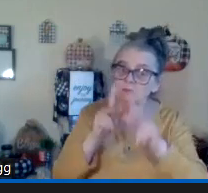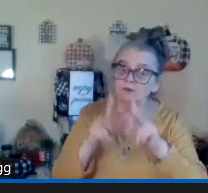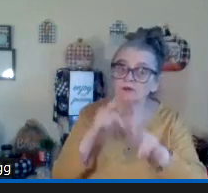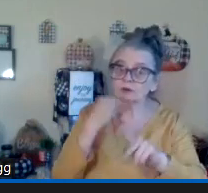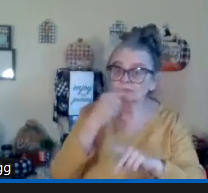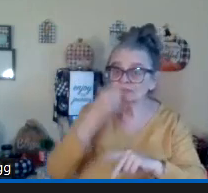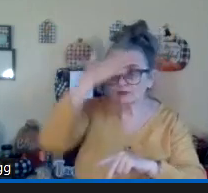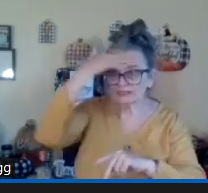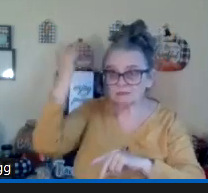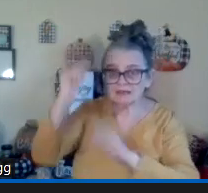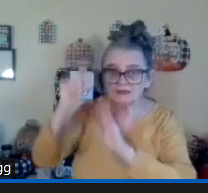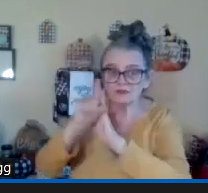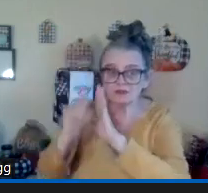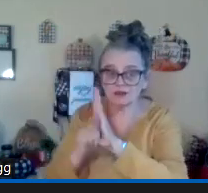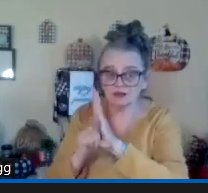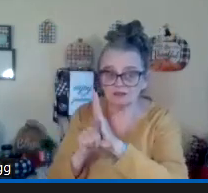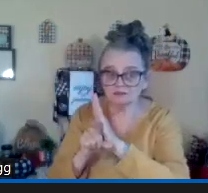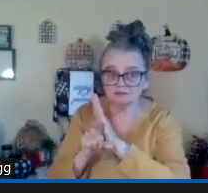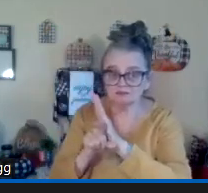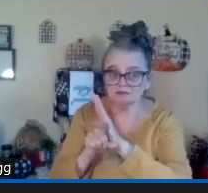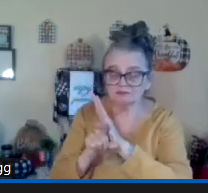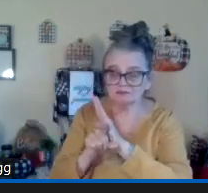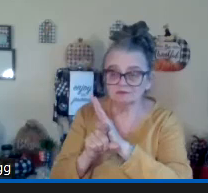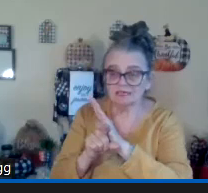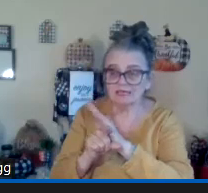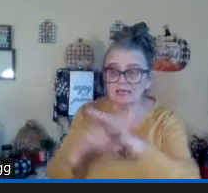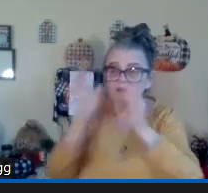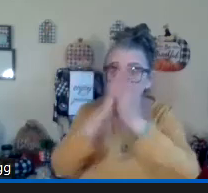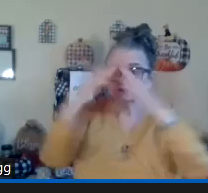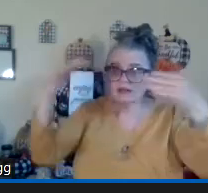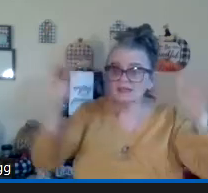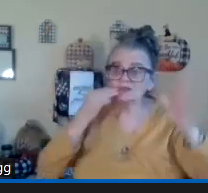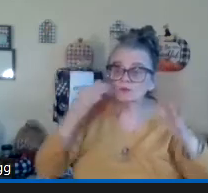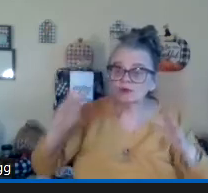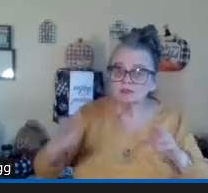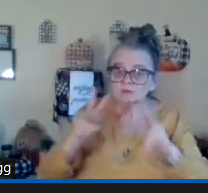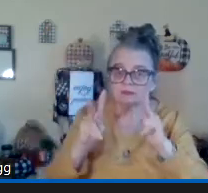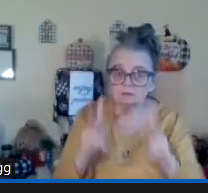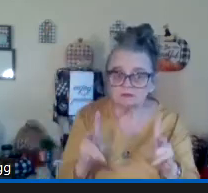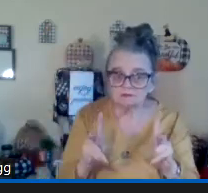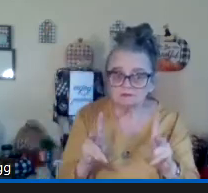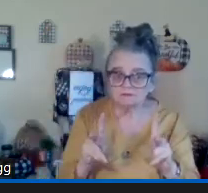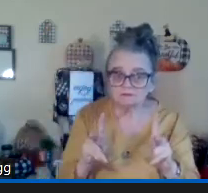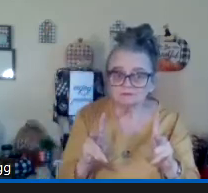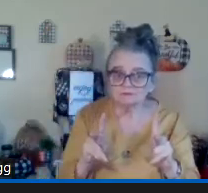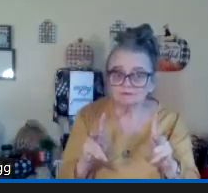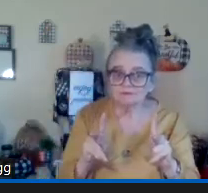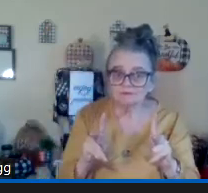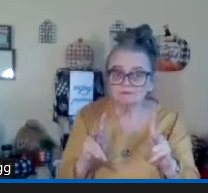the people who forget about the law and they praise wicked people,